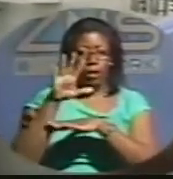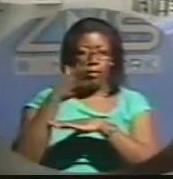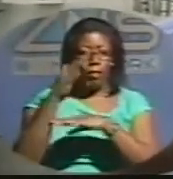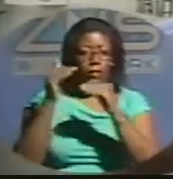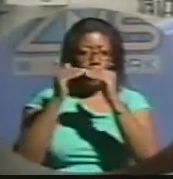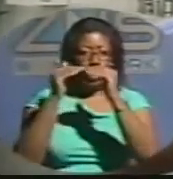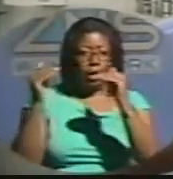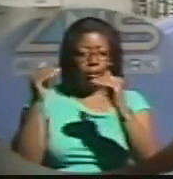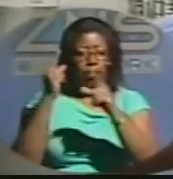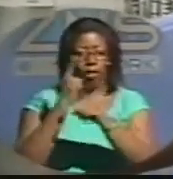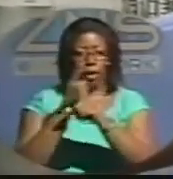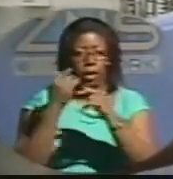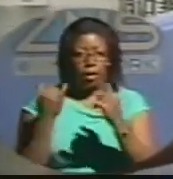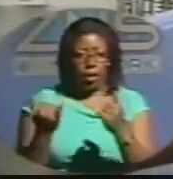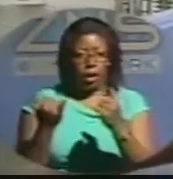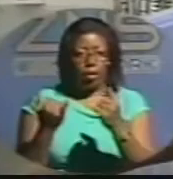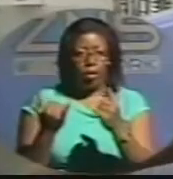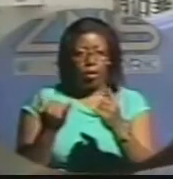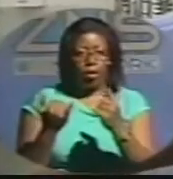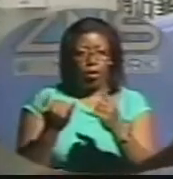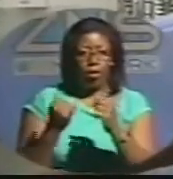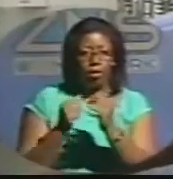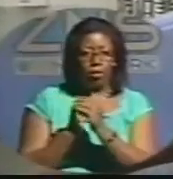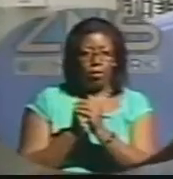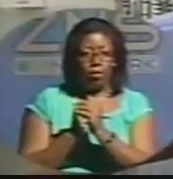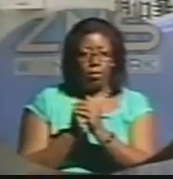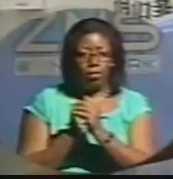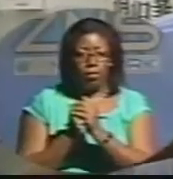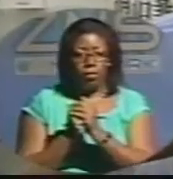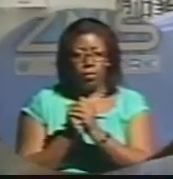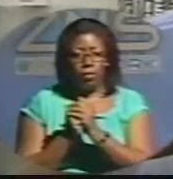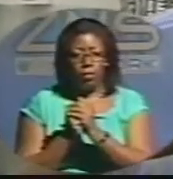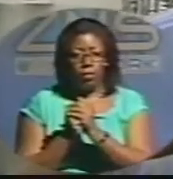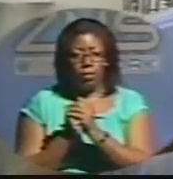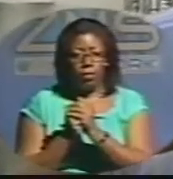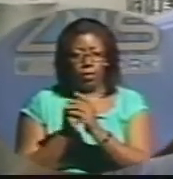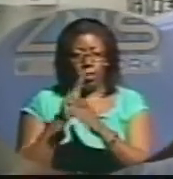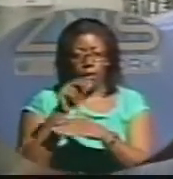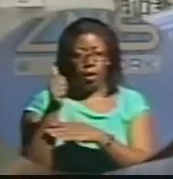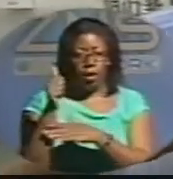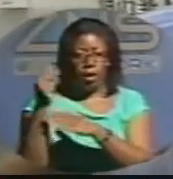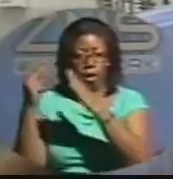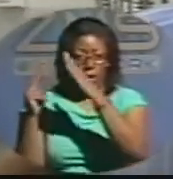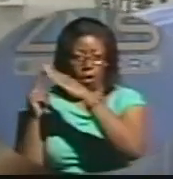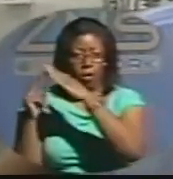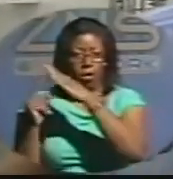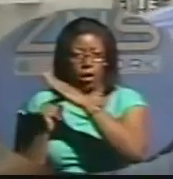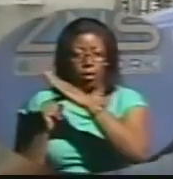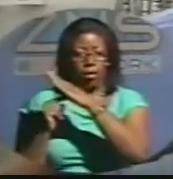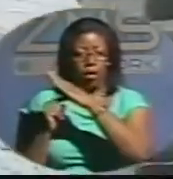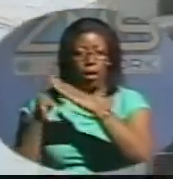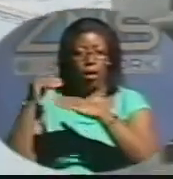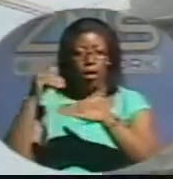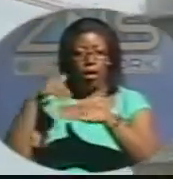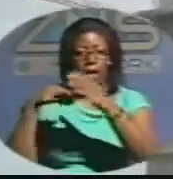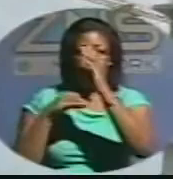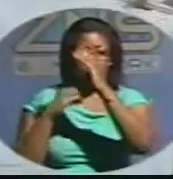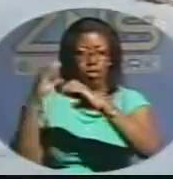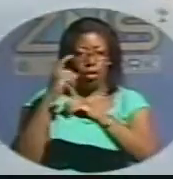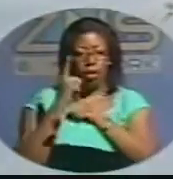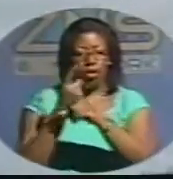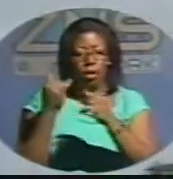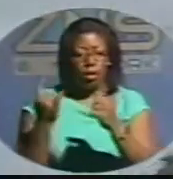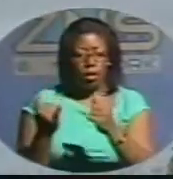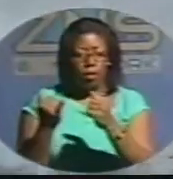And the two five-star hotel, the Rosewood and L'Orléans hotel, they are under construction at this